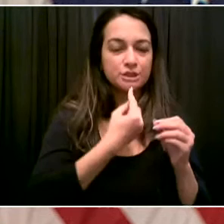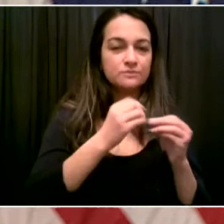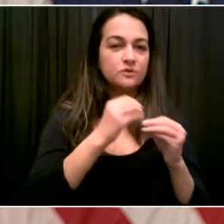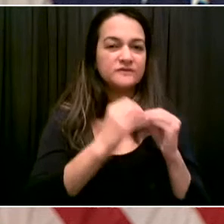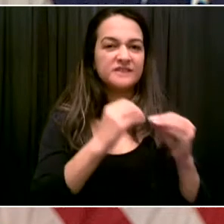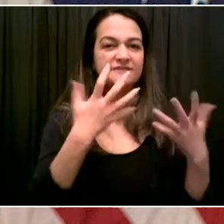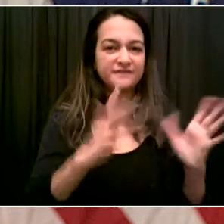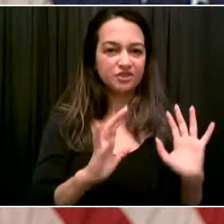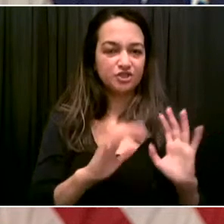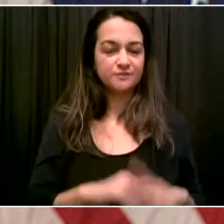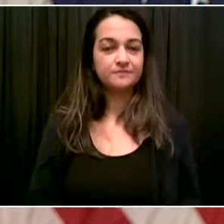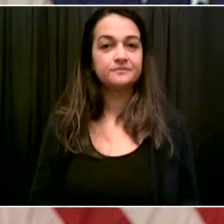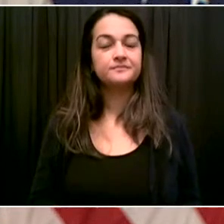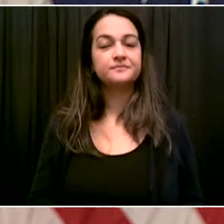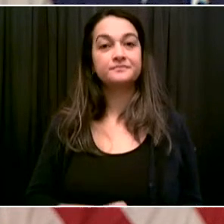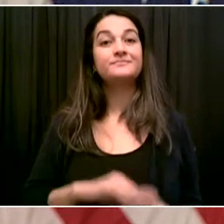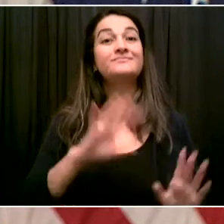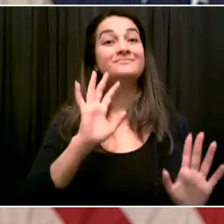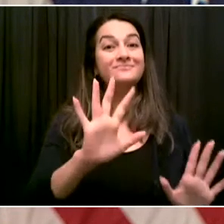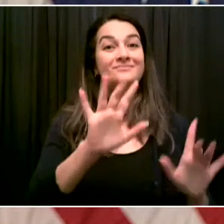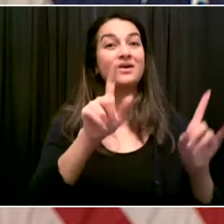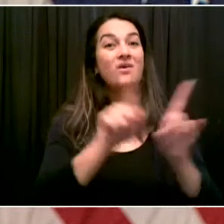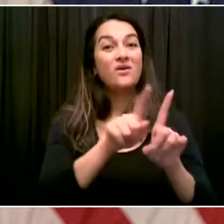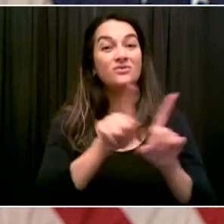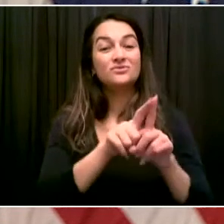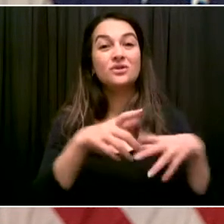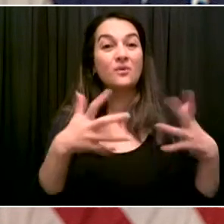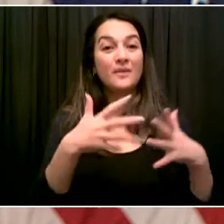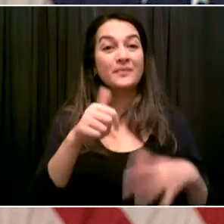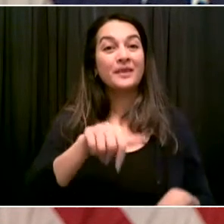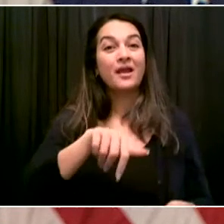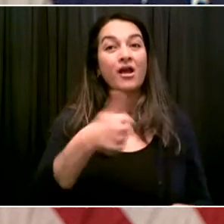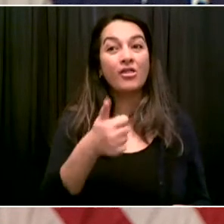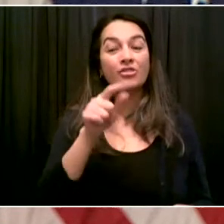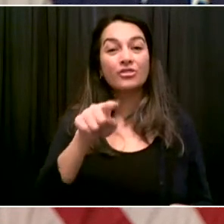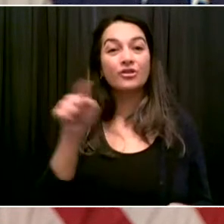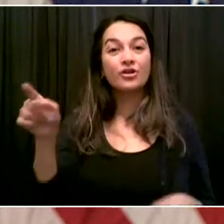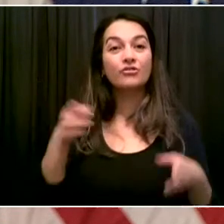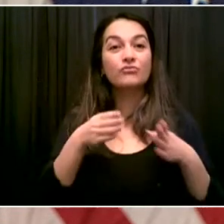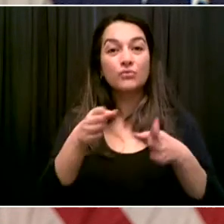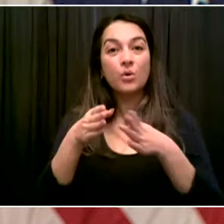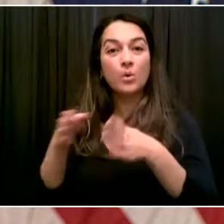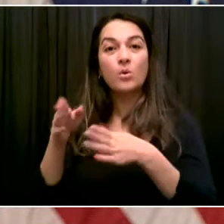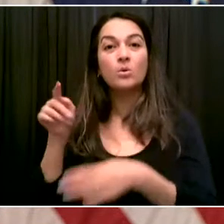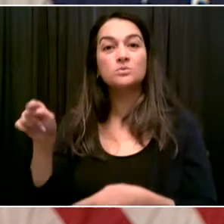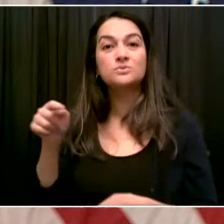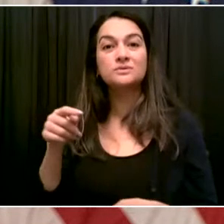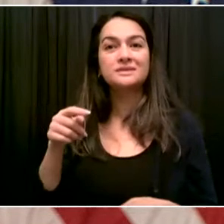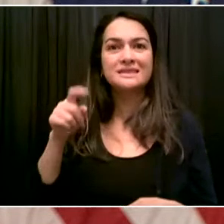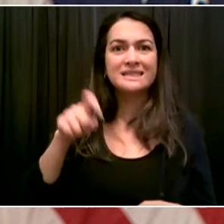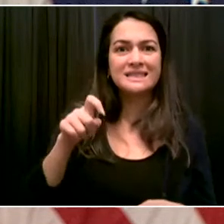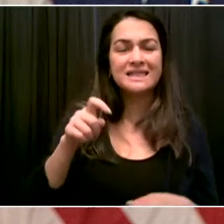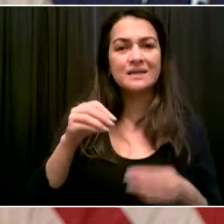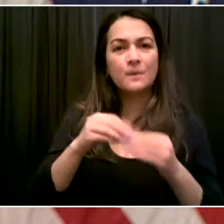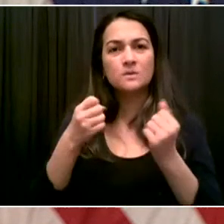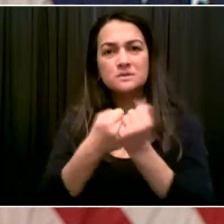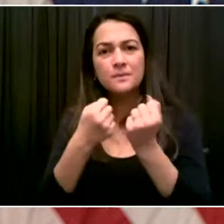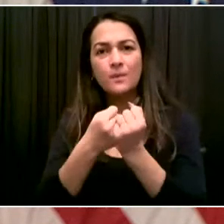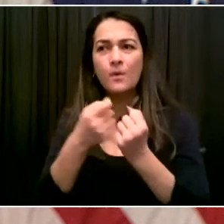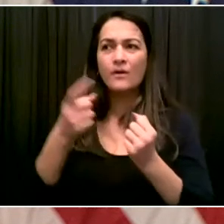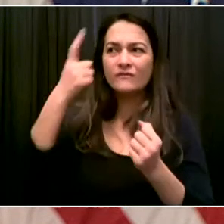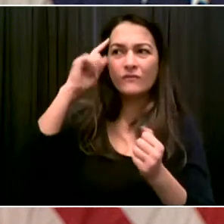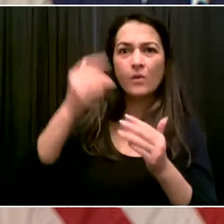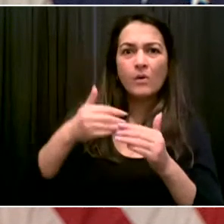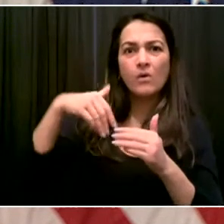rest of the roadway, the areas that didn't present those kinds of acute problems but were nonetheless of concern, for another